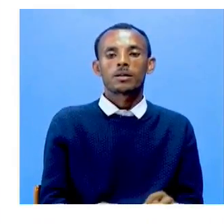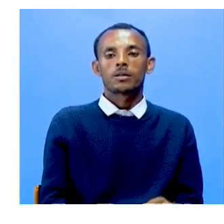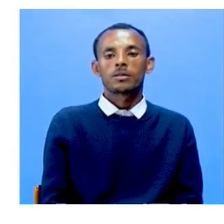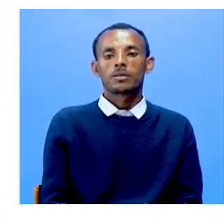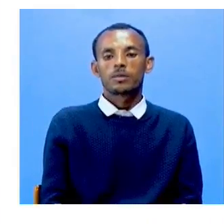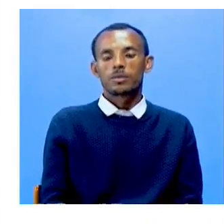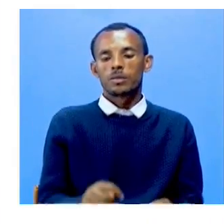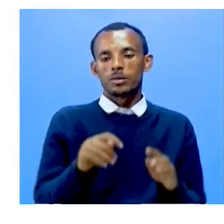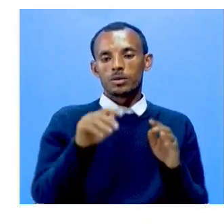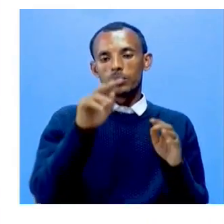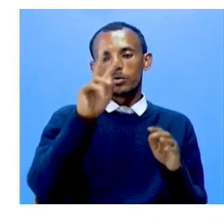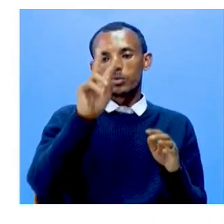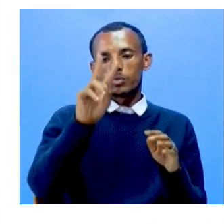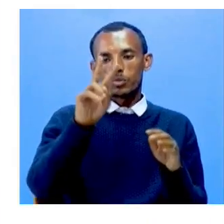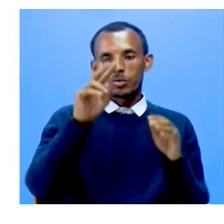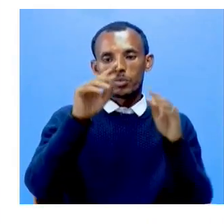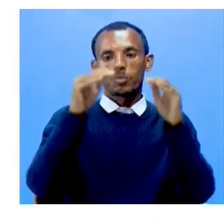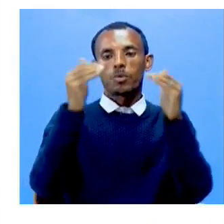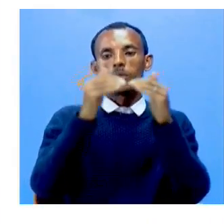triangles.